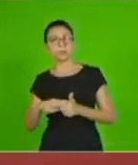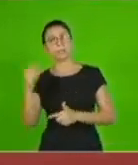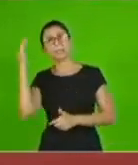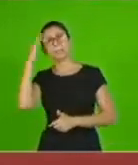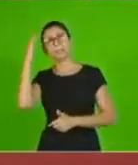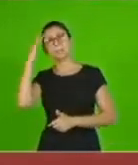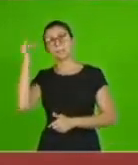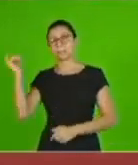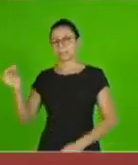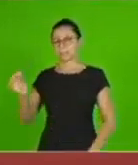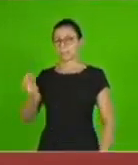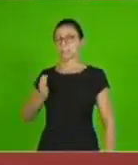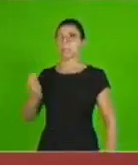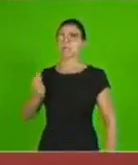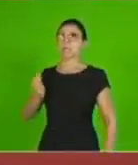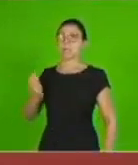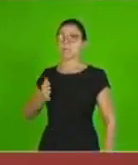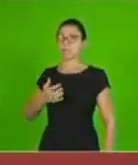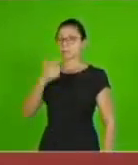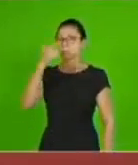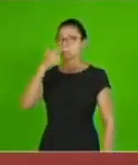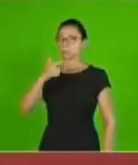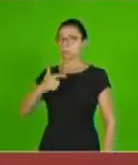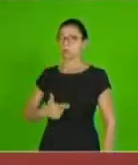on earth.